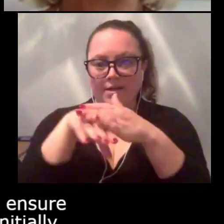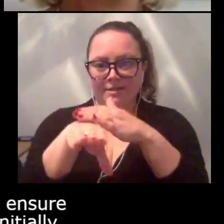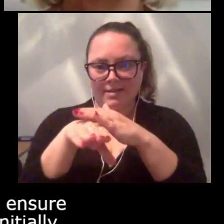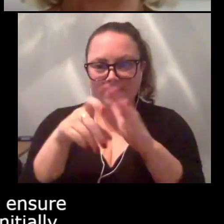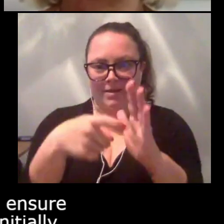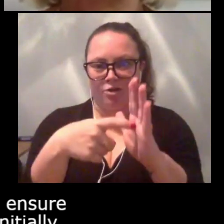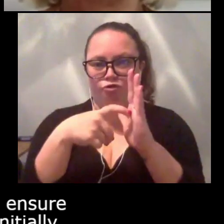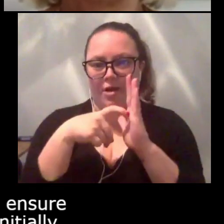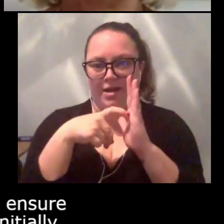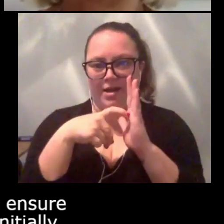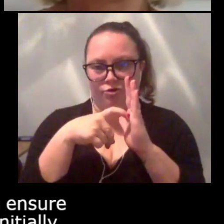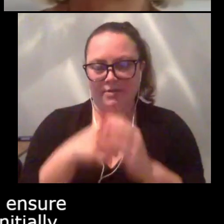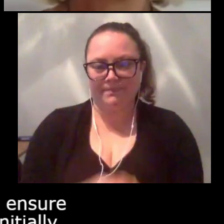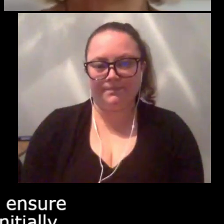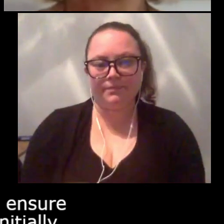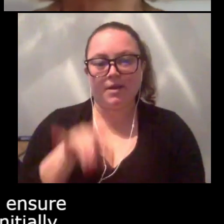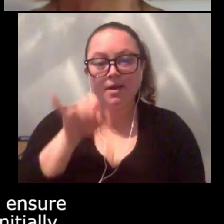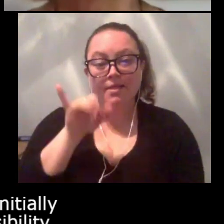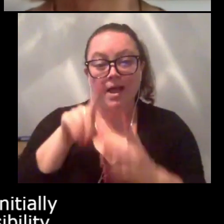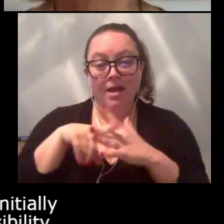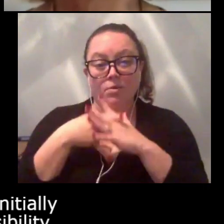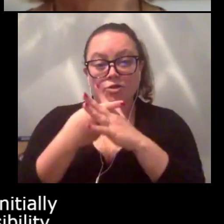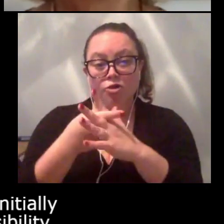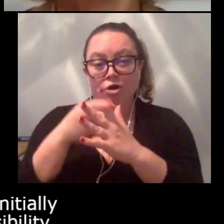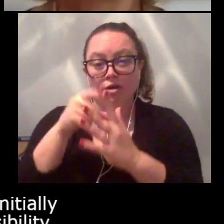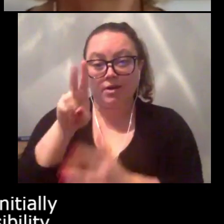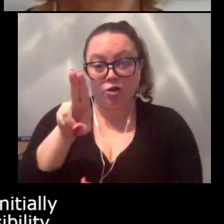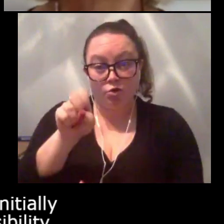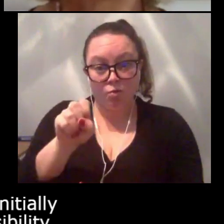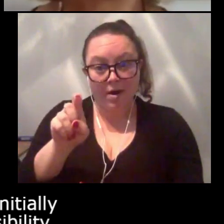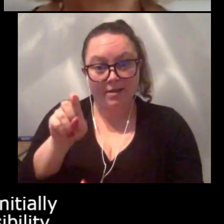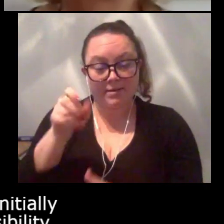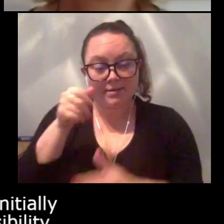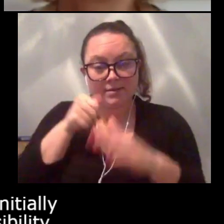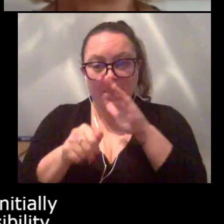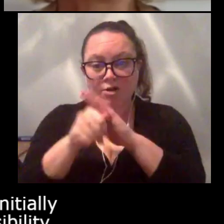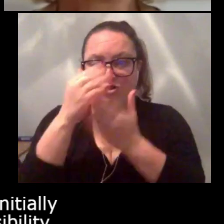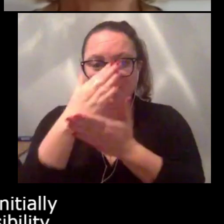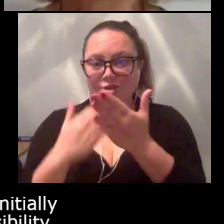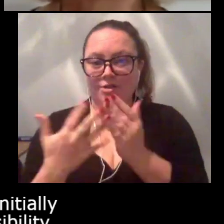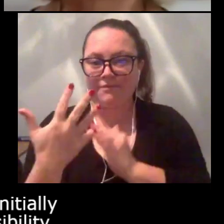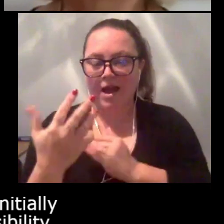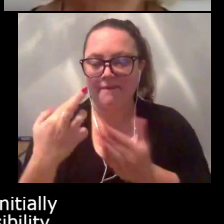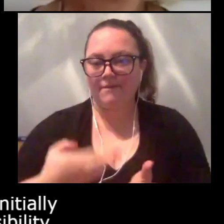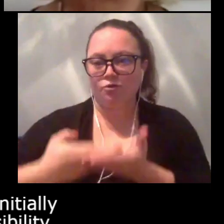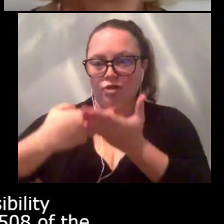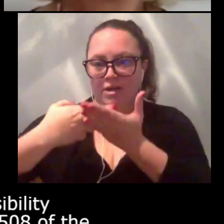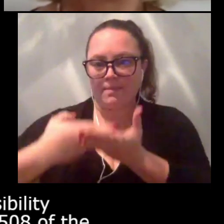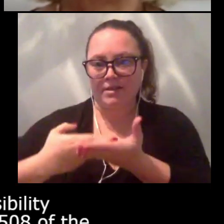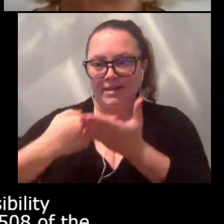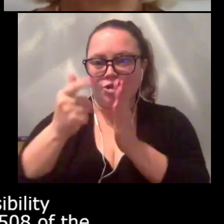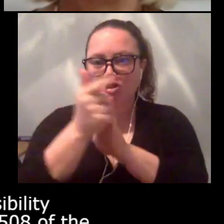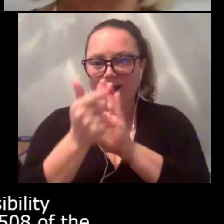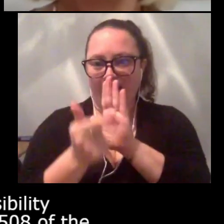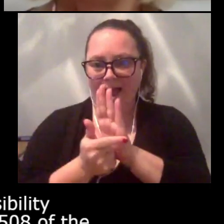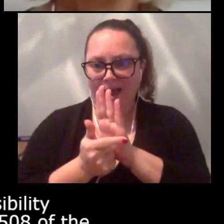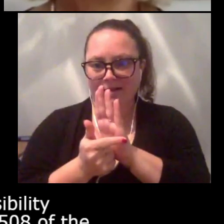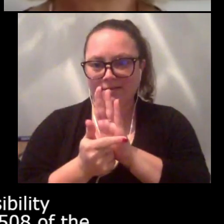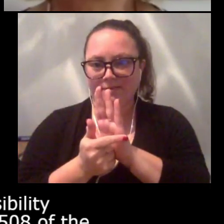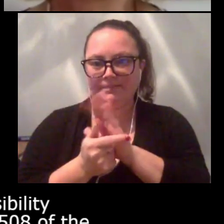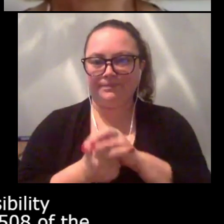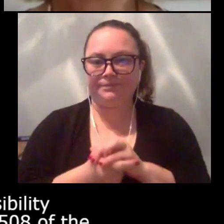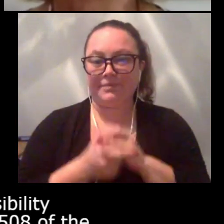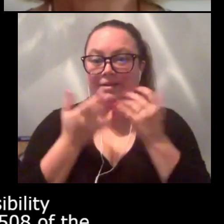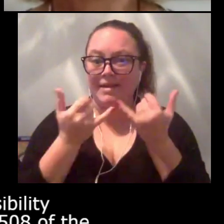US under Section 508 of the Rehabilitation Act, and now there are standards across the European Union and